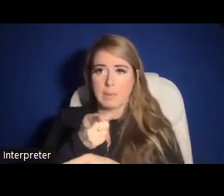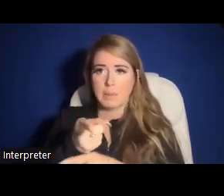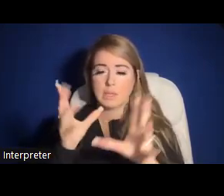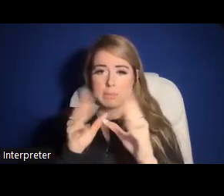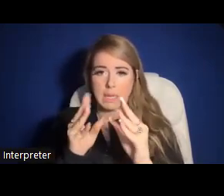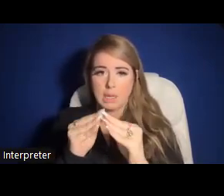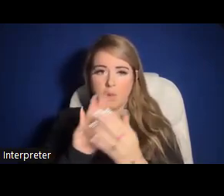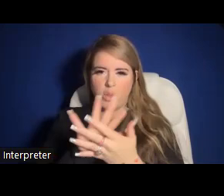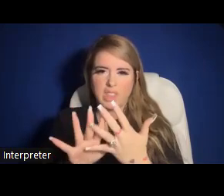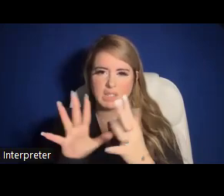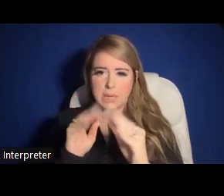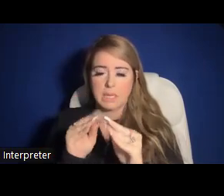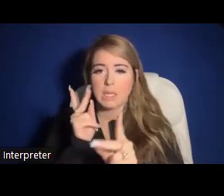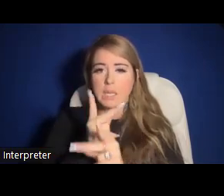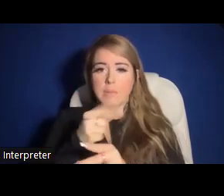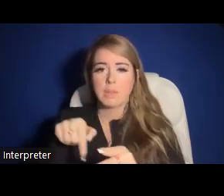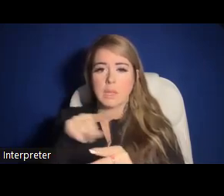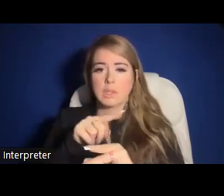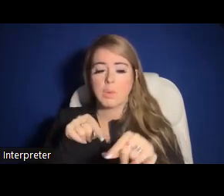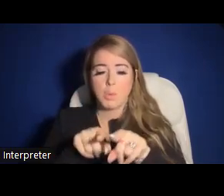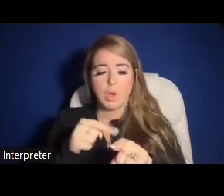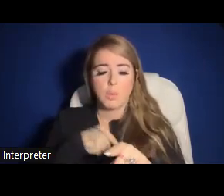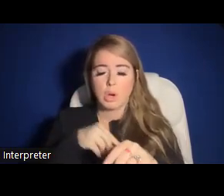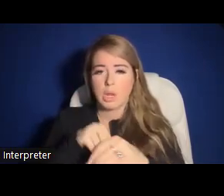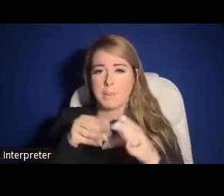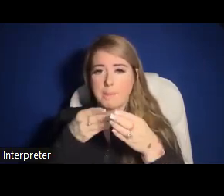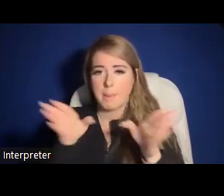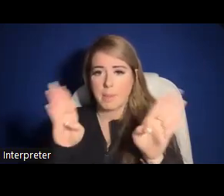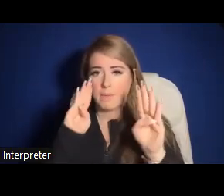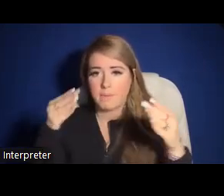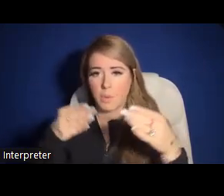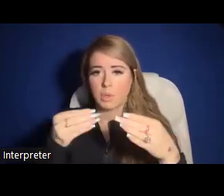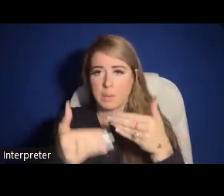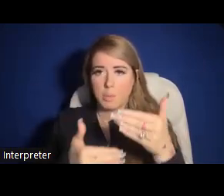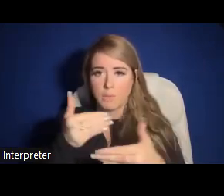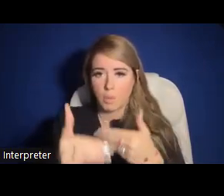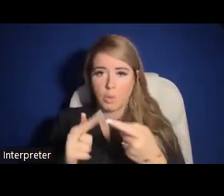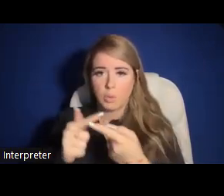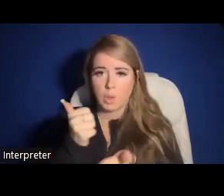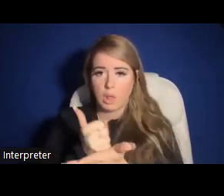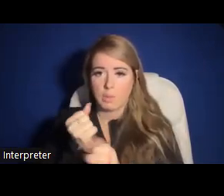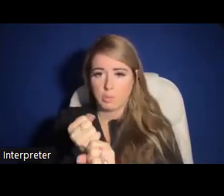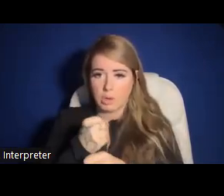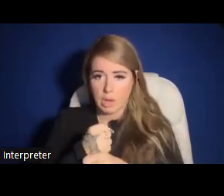or these meetings, especially when we're in the public, just focused and moving forward to helping create,